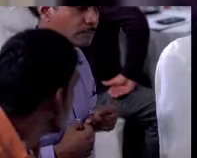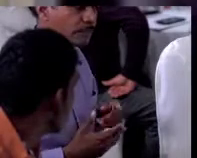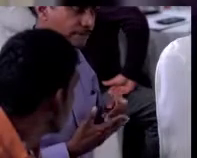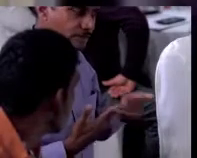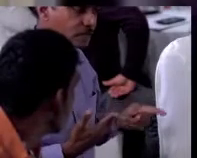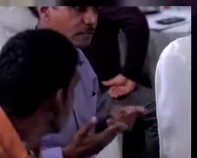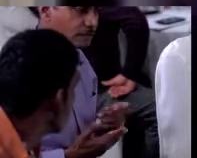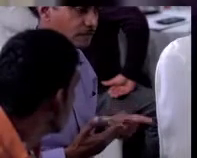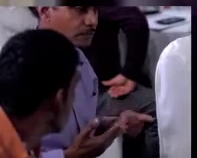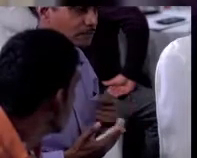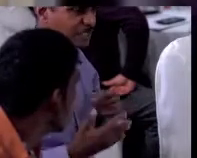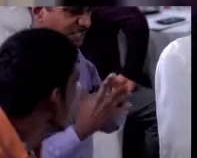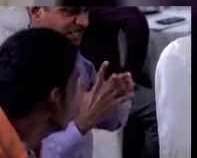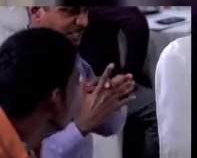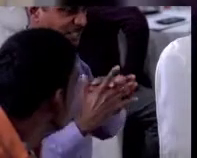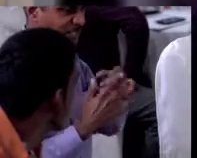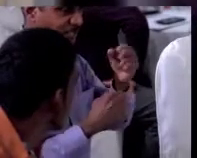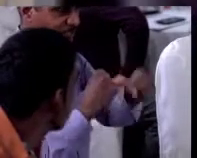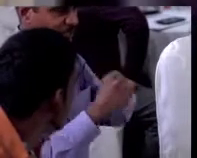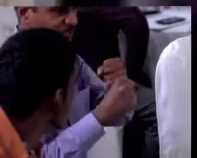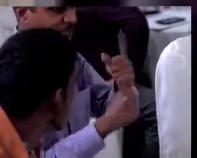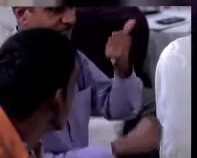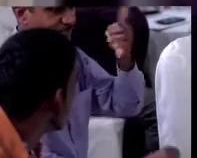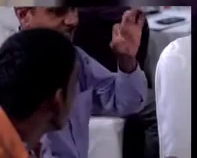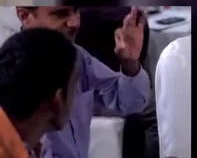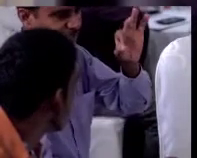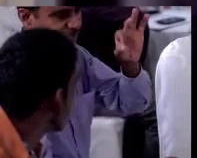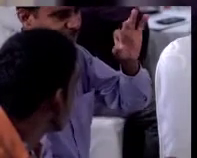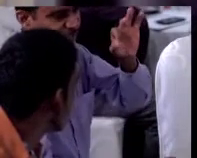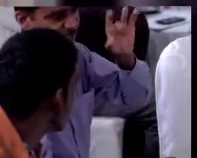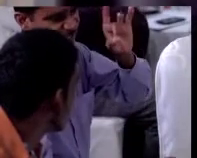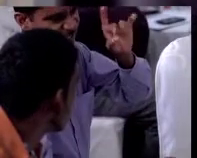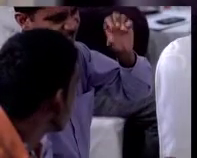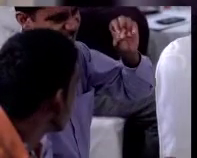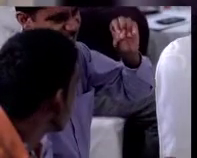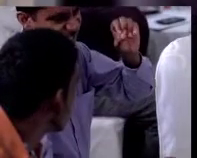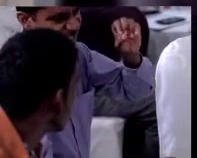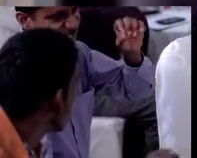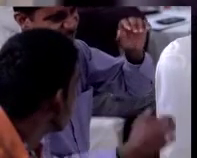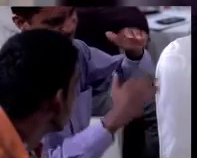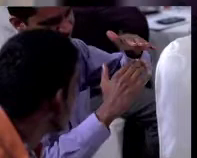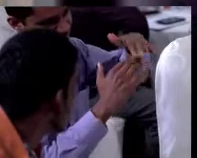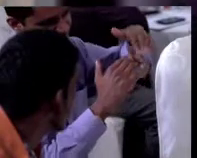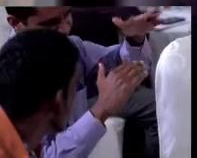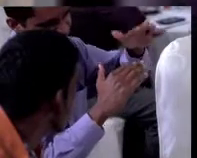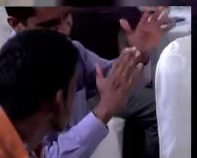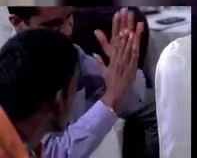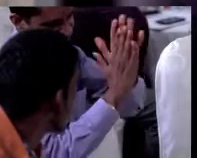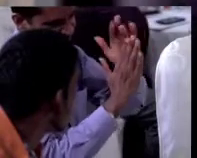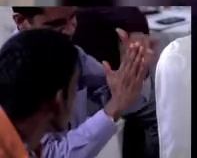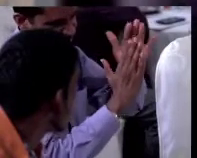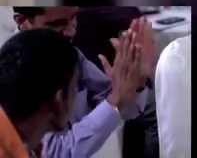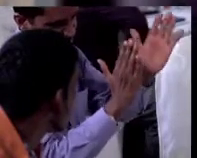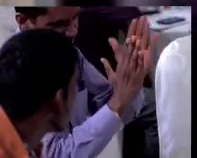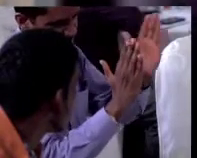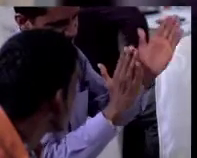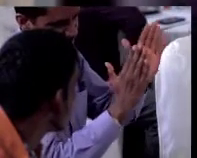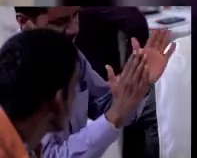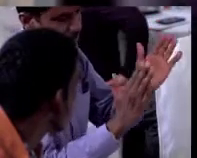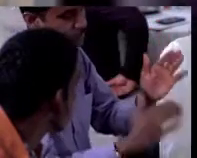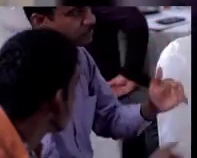candid in accepting them over the years. I started in the 80s, so I'm 100 years.